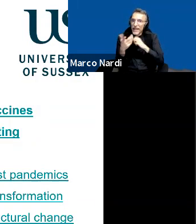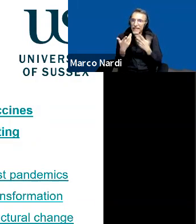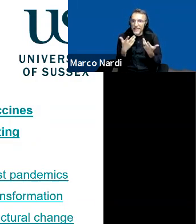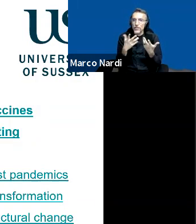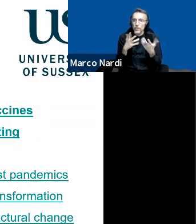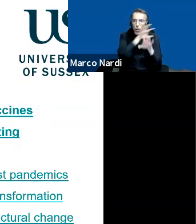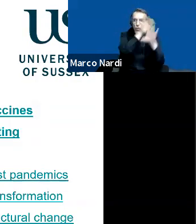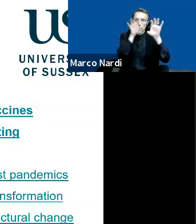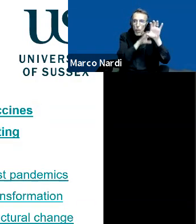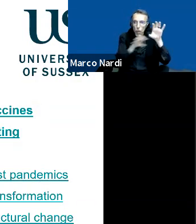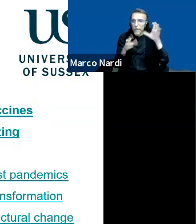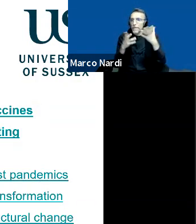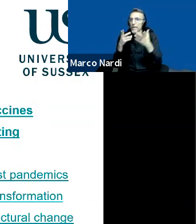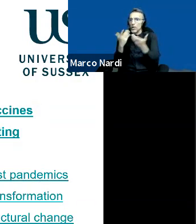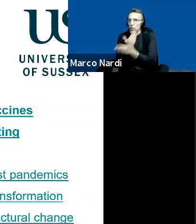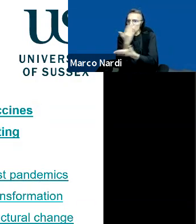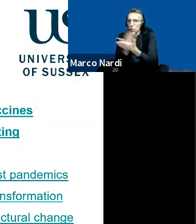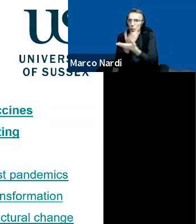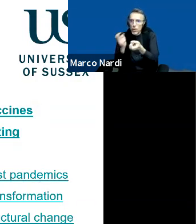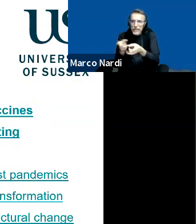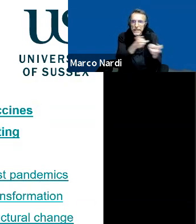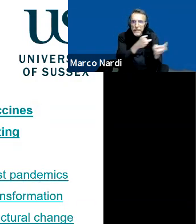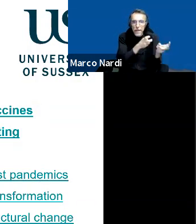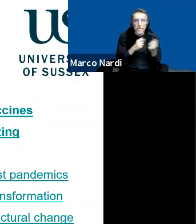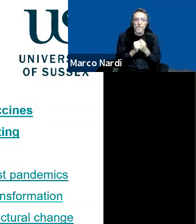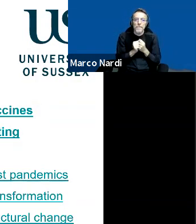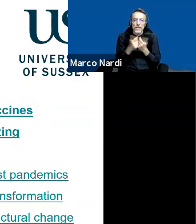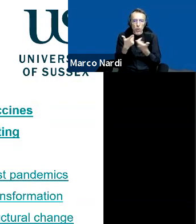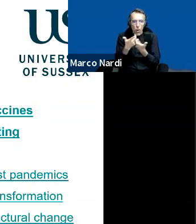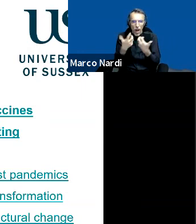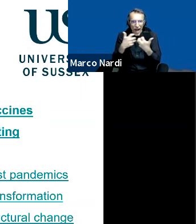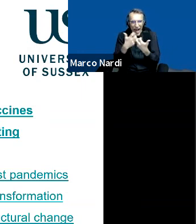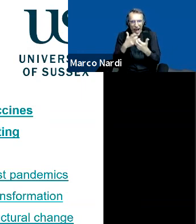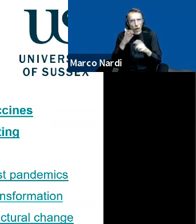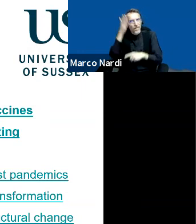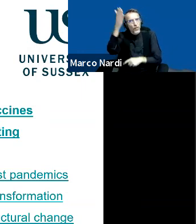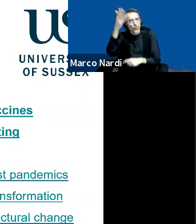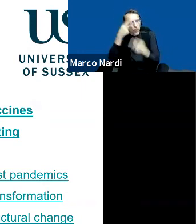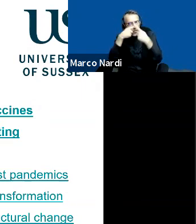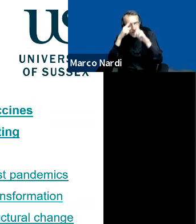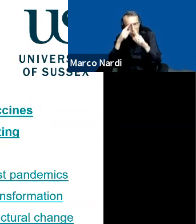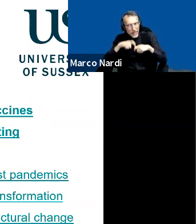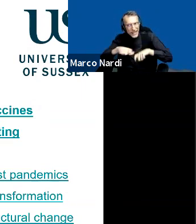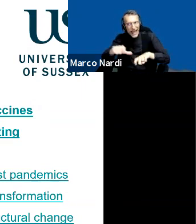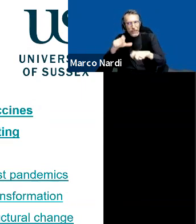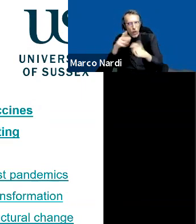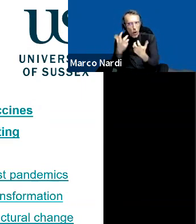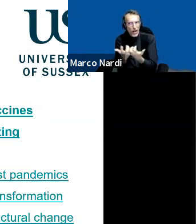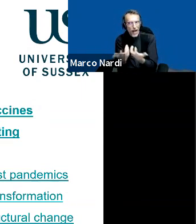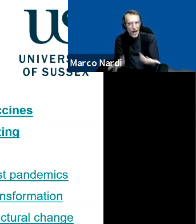challenges in universities, and I give a link to that work as well. So I hope that's given you a flavour, somewhat a